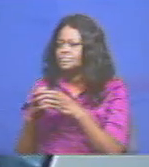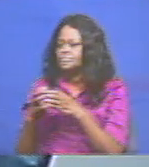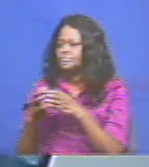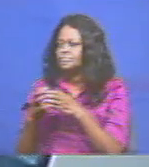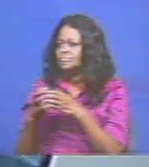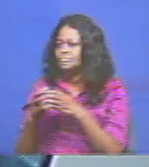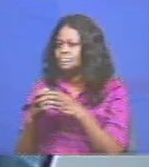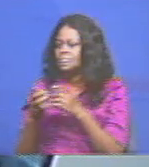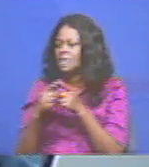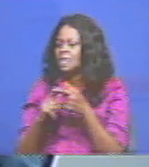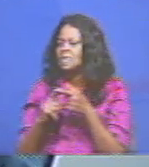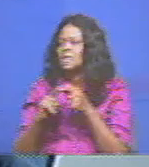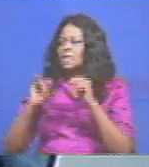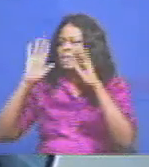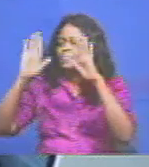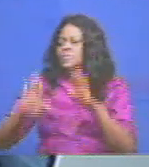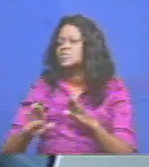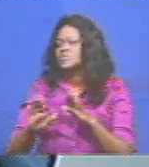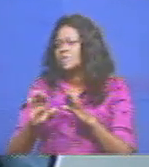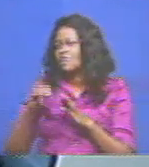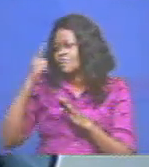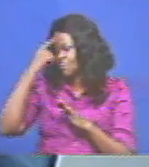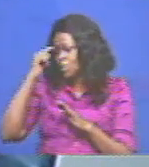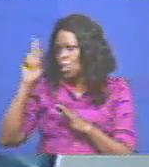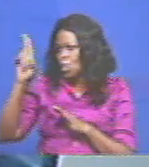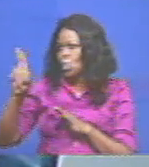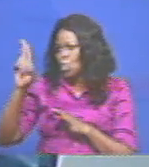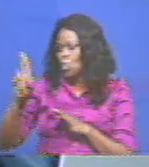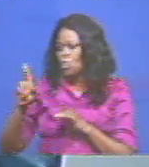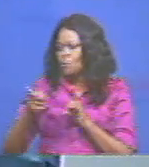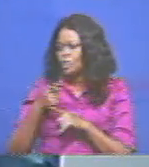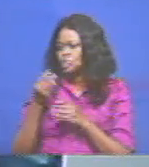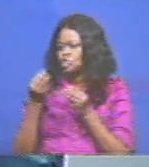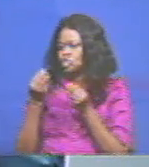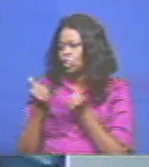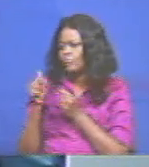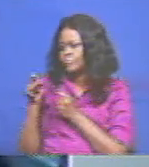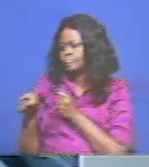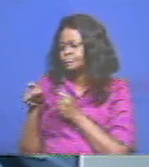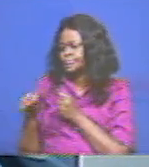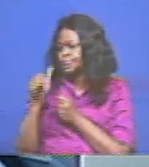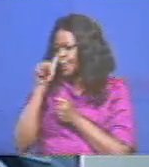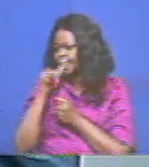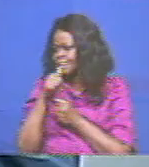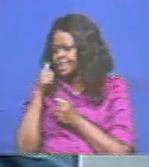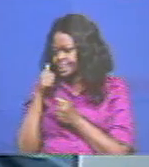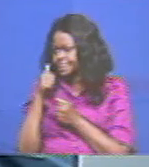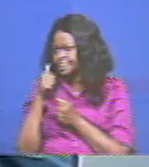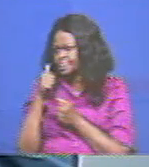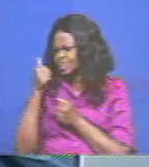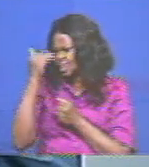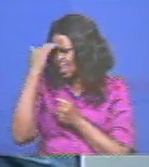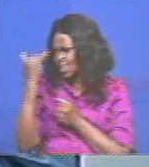it is of importance to him first to deal with this matter mm-hmm. in-house. Mm-hmm. Because this matter is not matter to